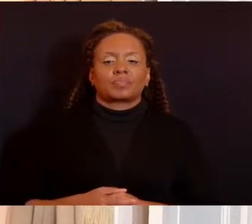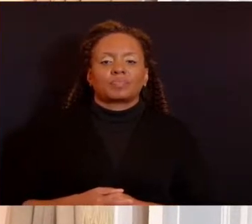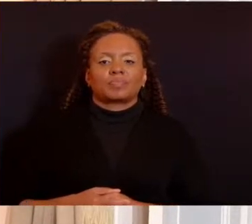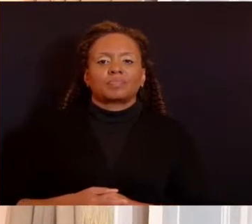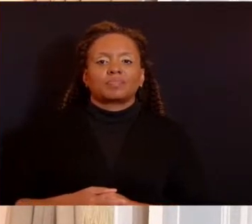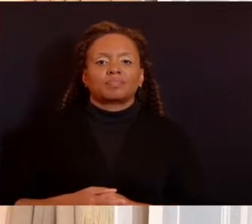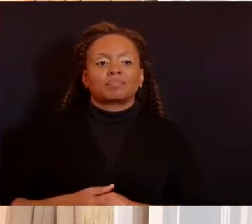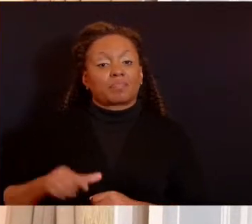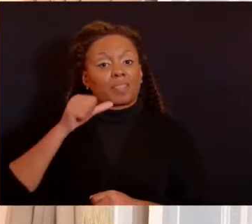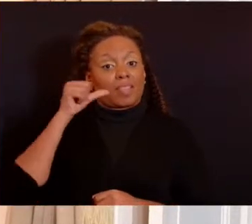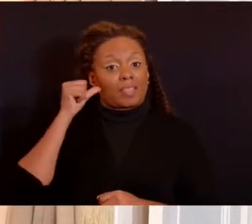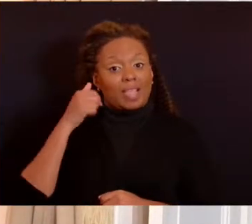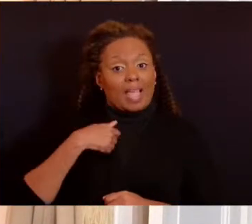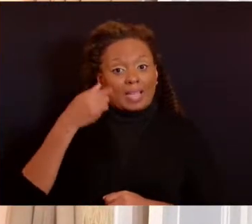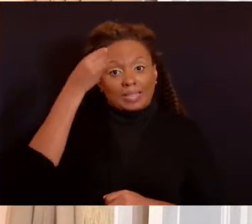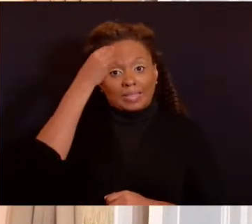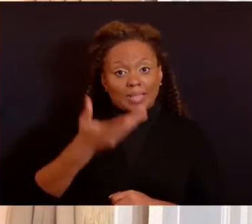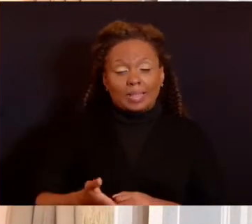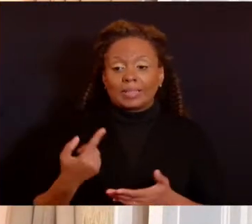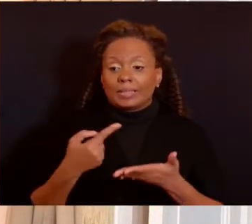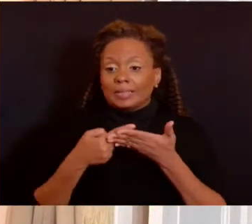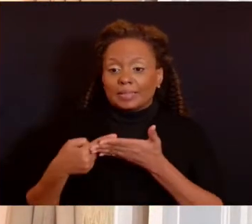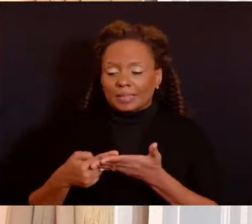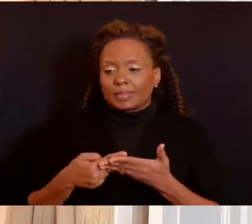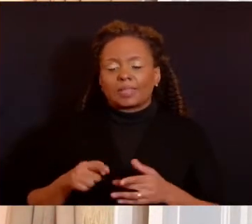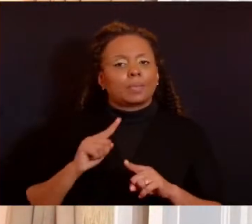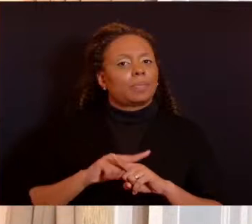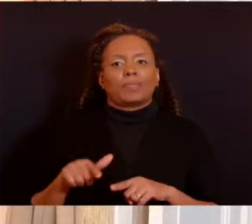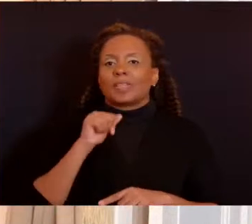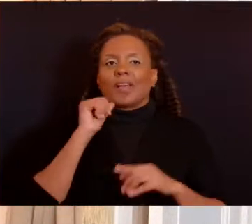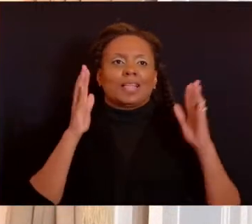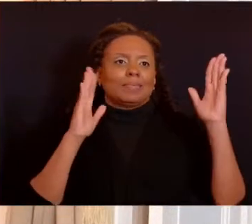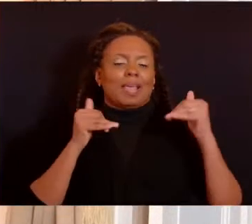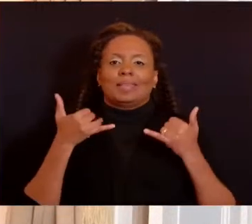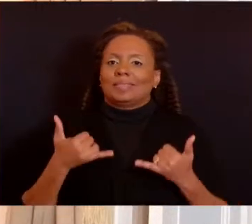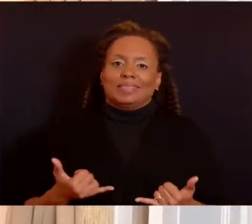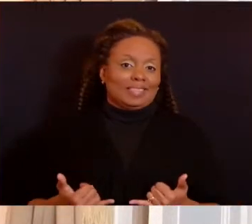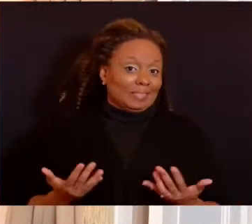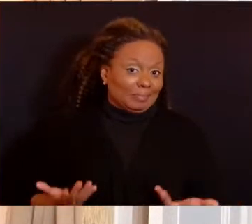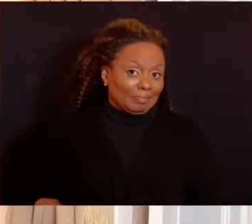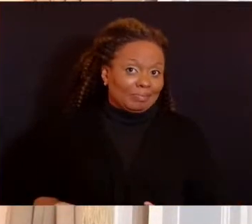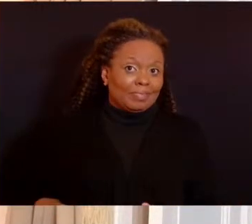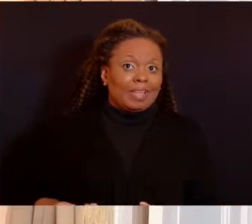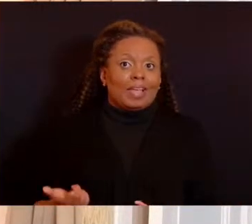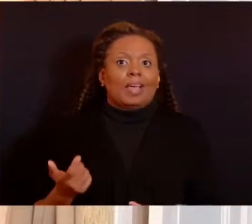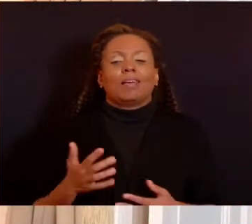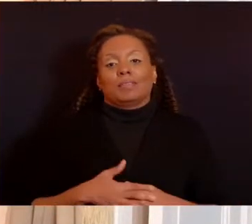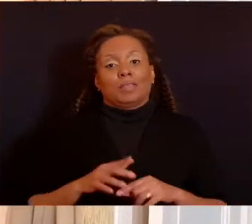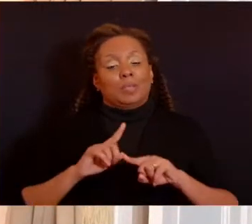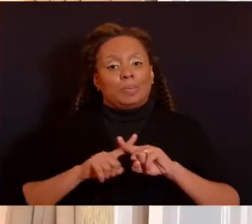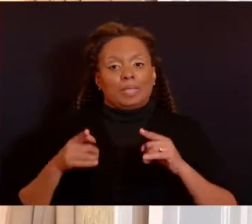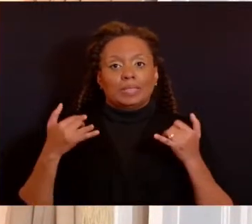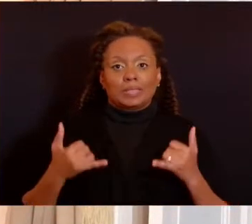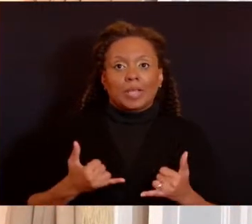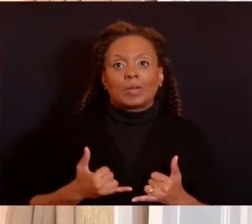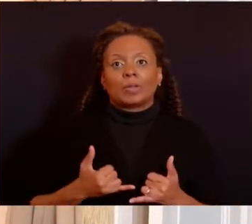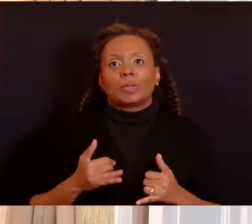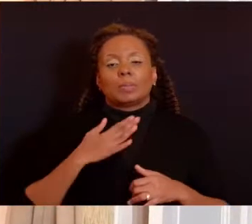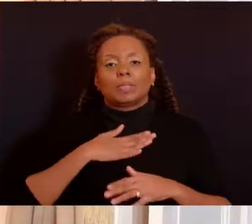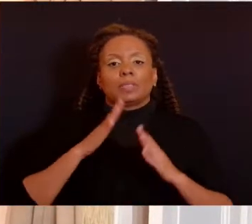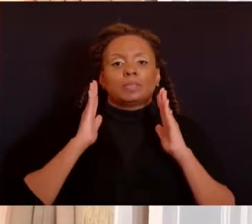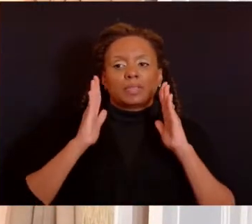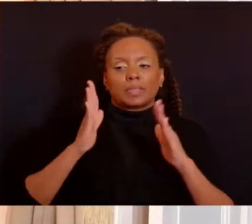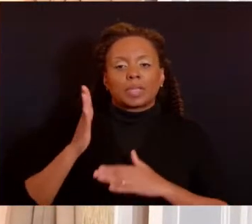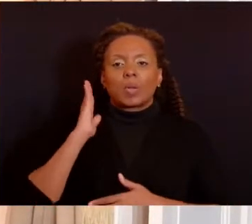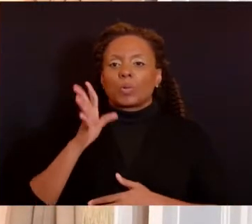these discussions, but we didn't expect to be here, and I really expected to be here talking to you about COVID this evening. So stay tuned, we'll be